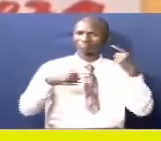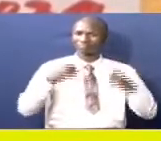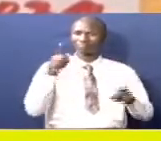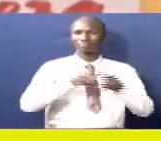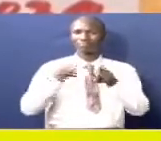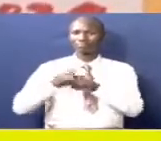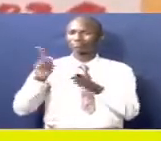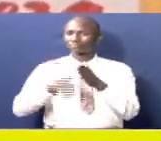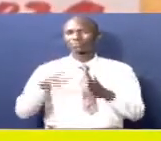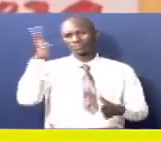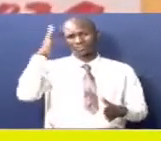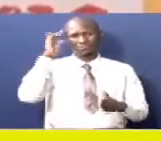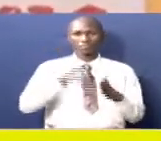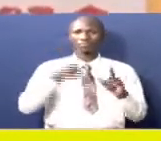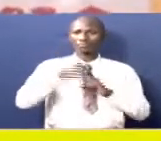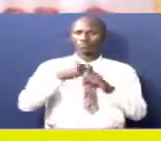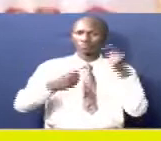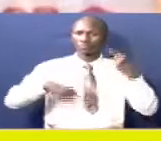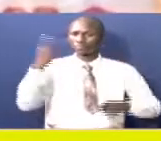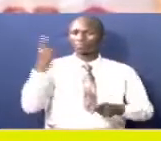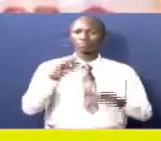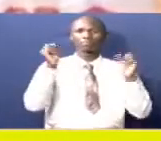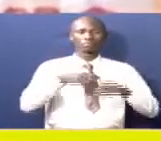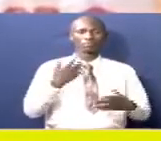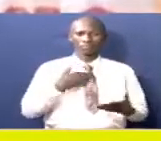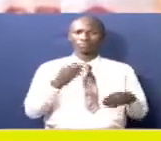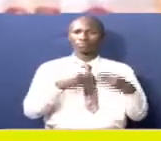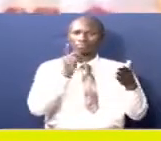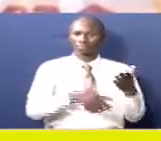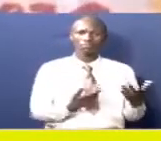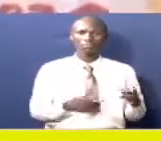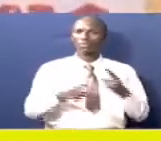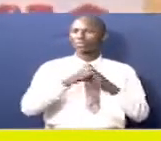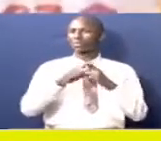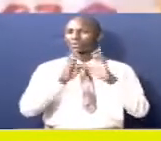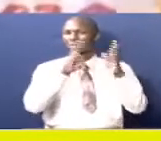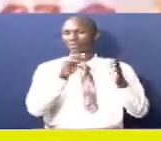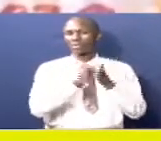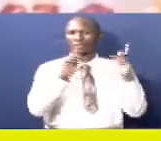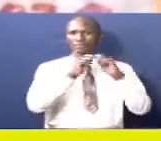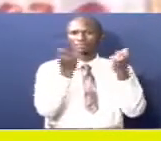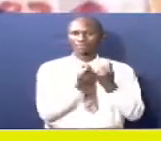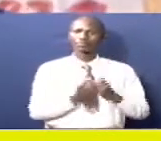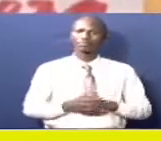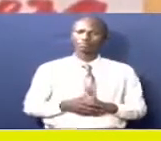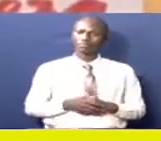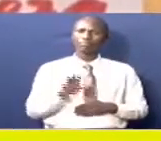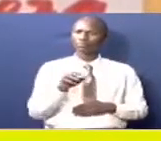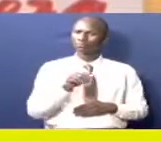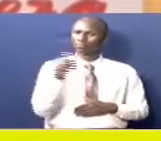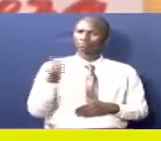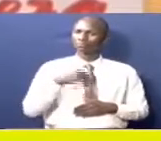also, you know, try to win the game, you know, so that ineza kuapia ni a positive result for the team. Well, I